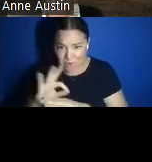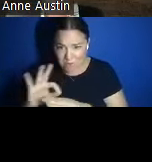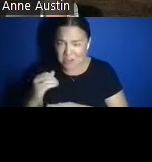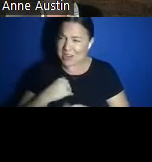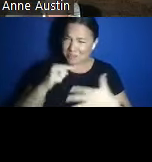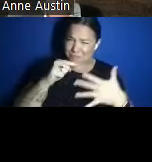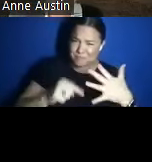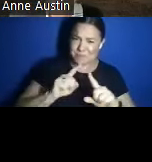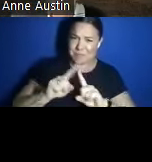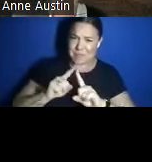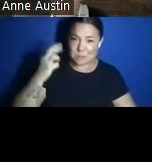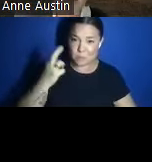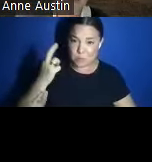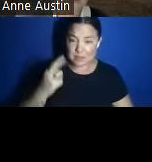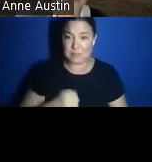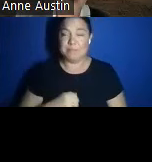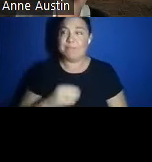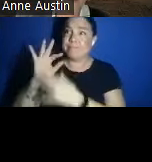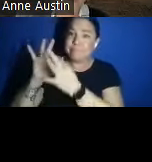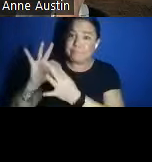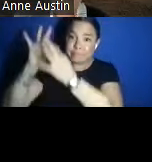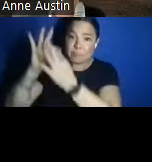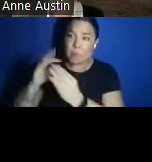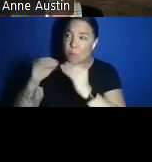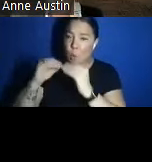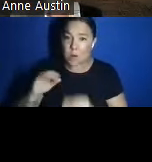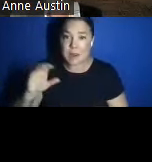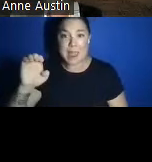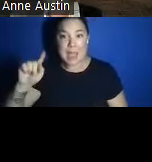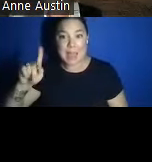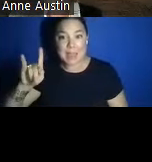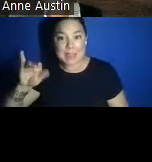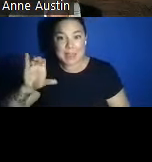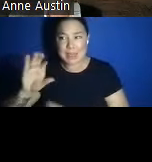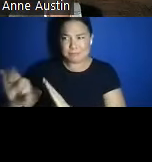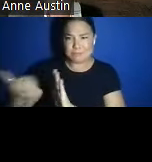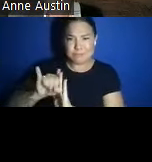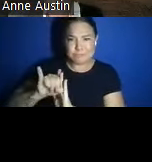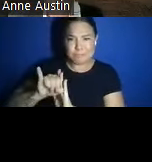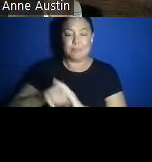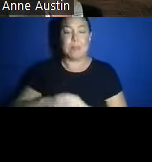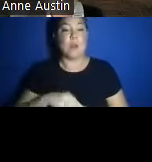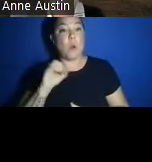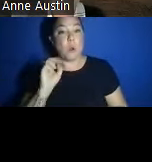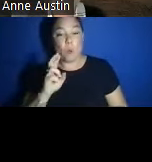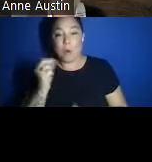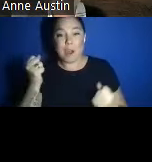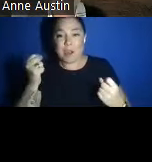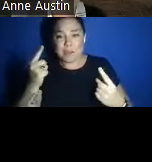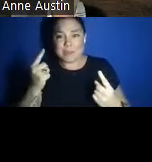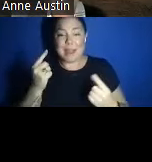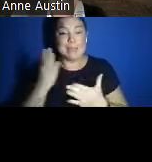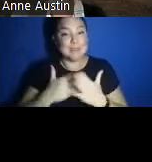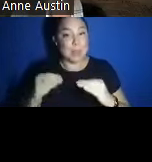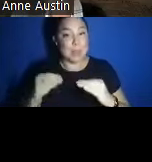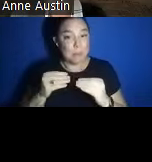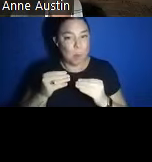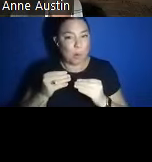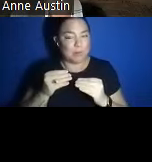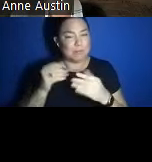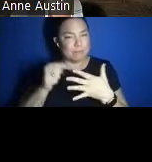as this divine enhancer or an ethnic marker, or understanding them in some of the ways I'll mention in a